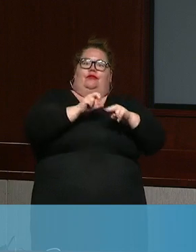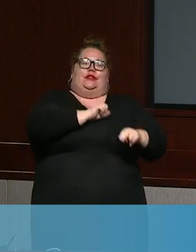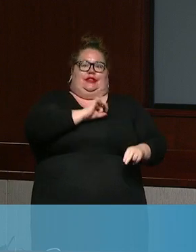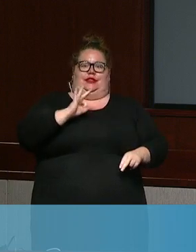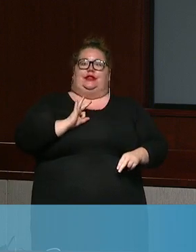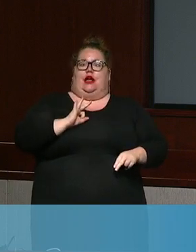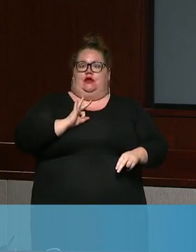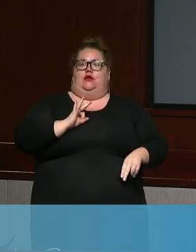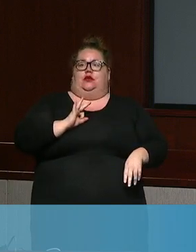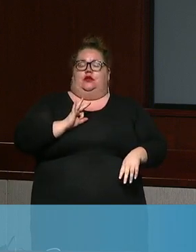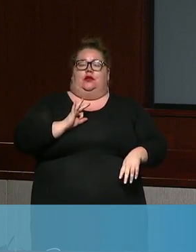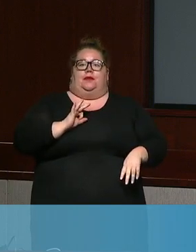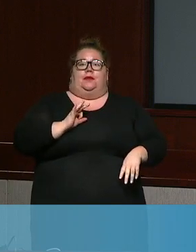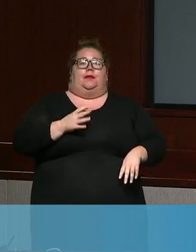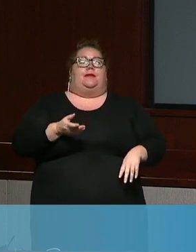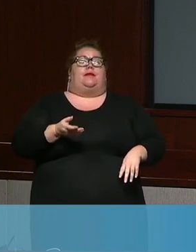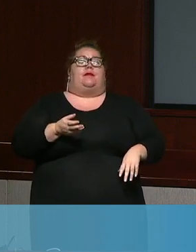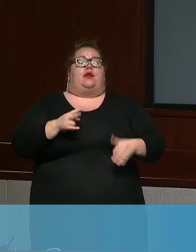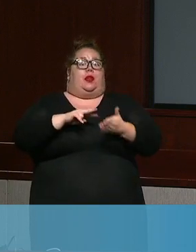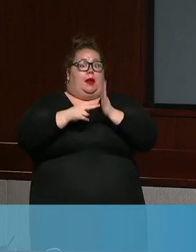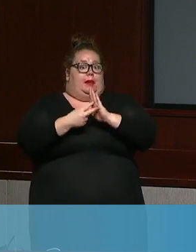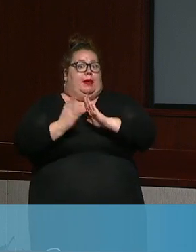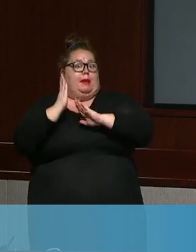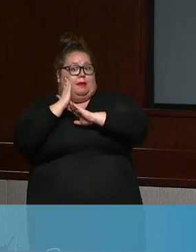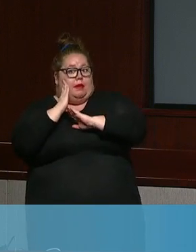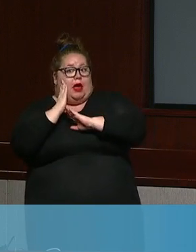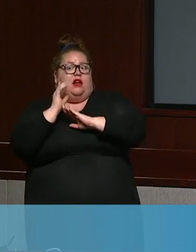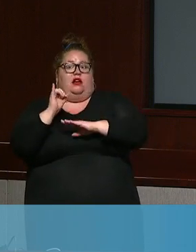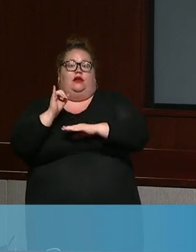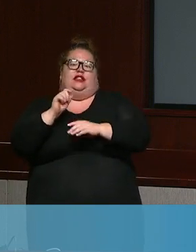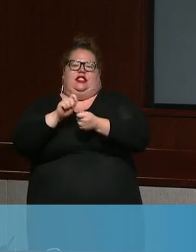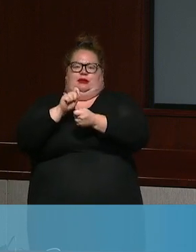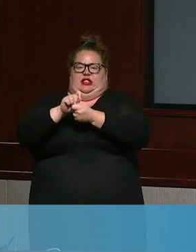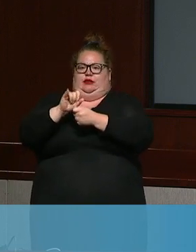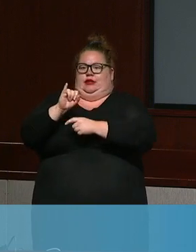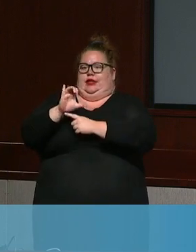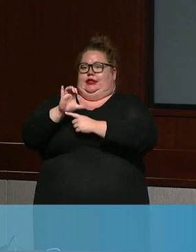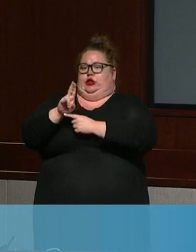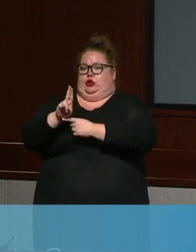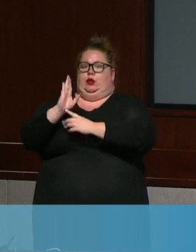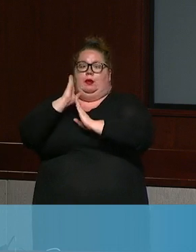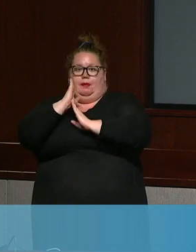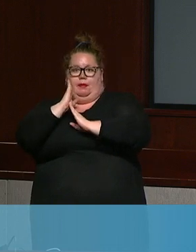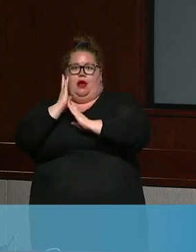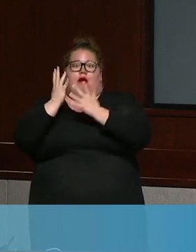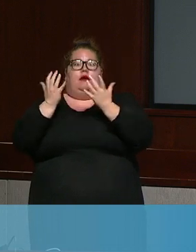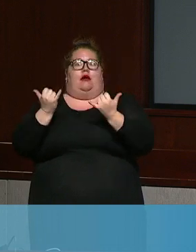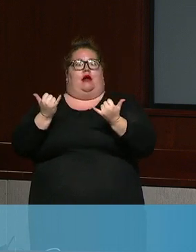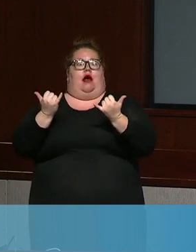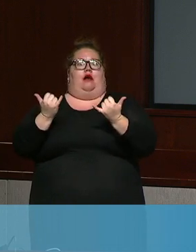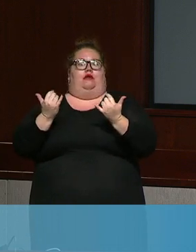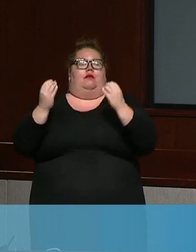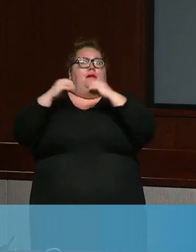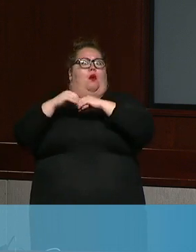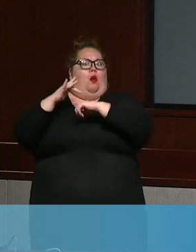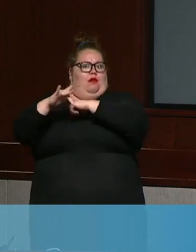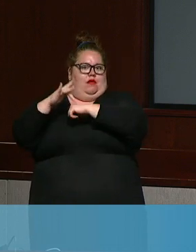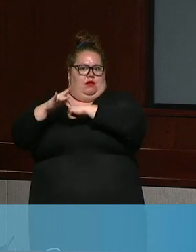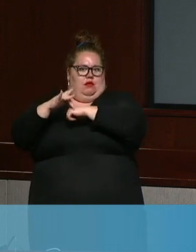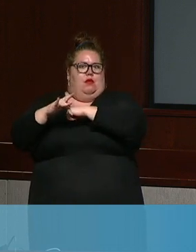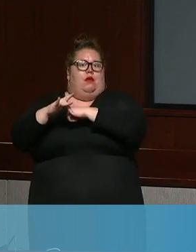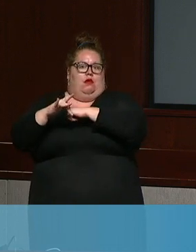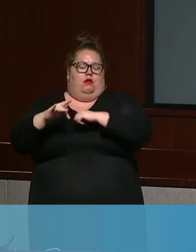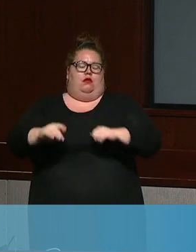increase bed availability, specifically ICU beds. That process is underway. We're hopeful we'll have some of